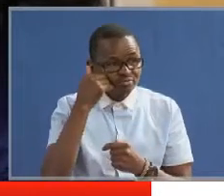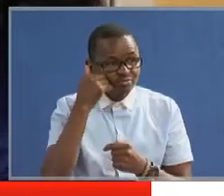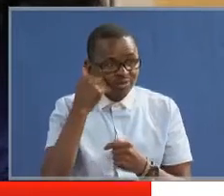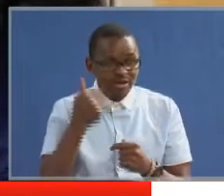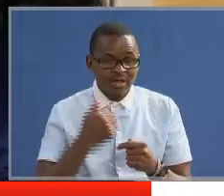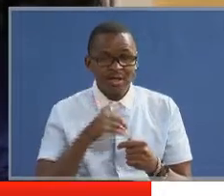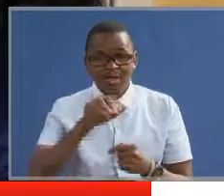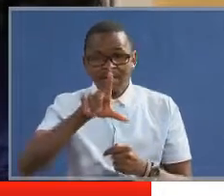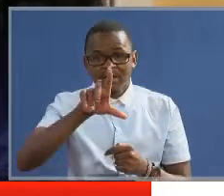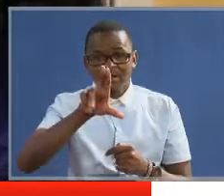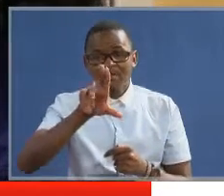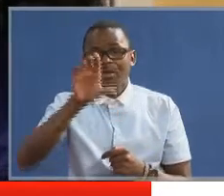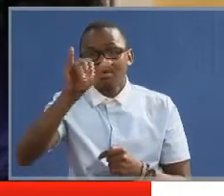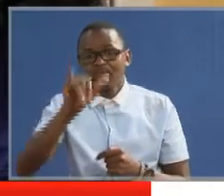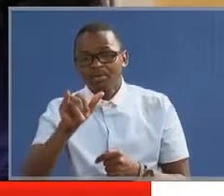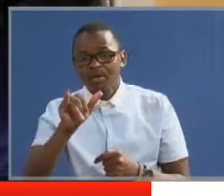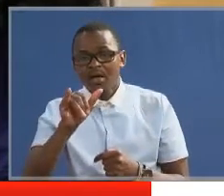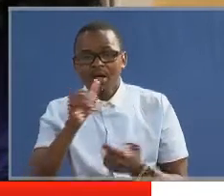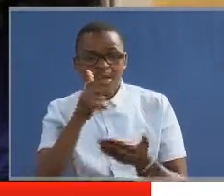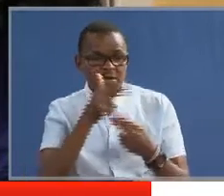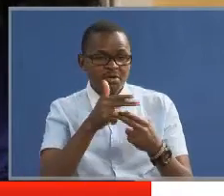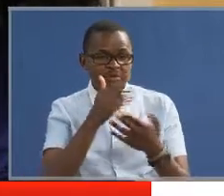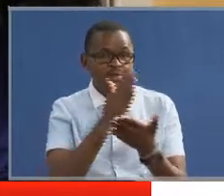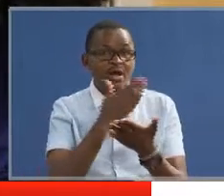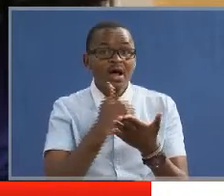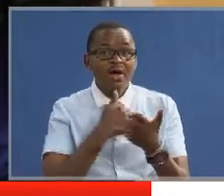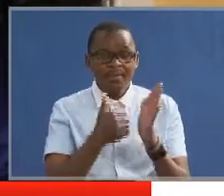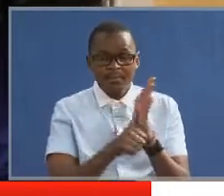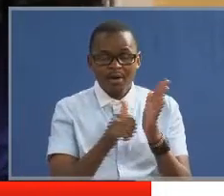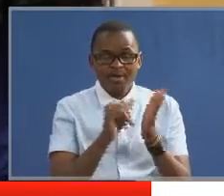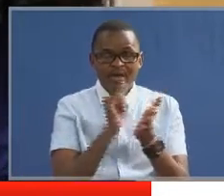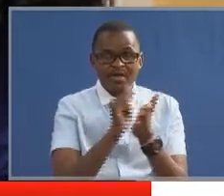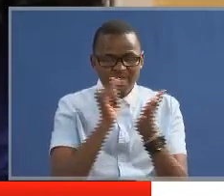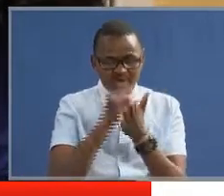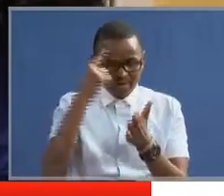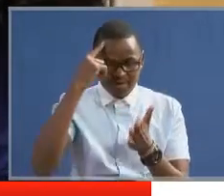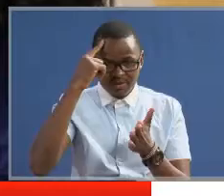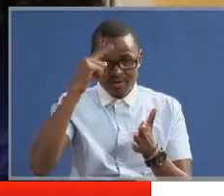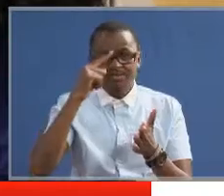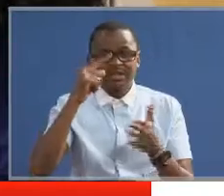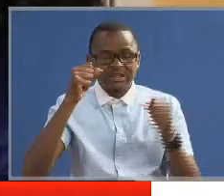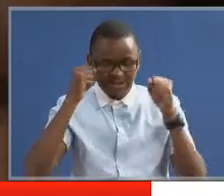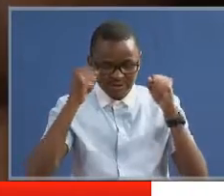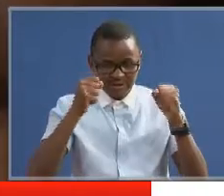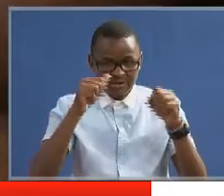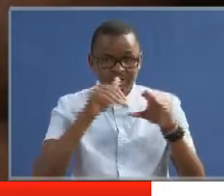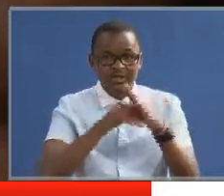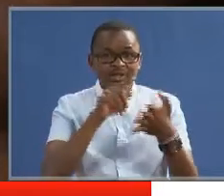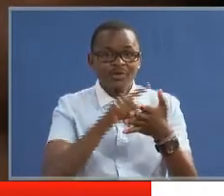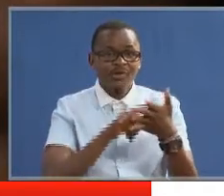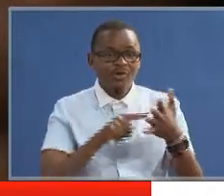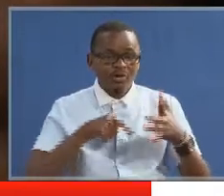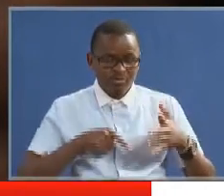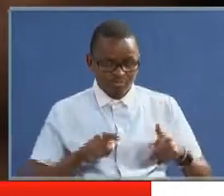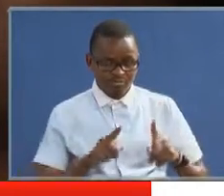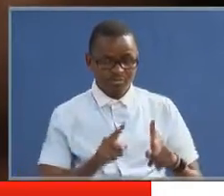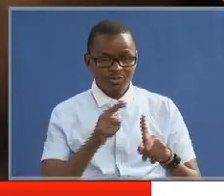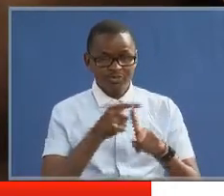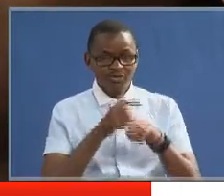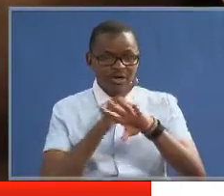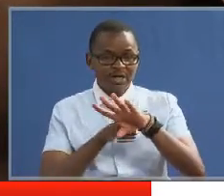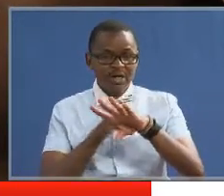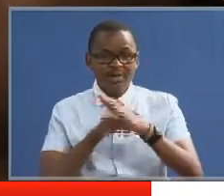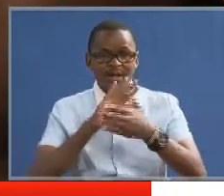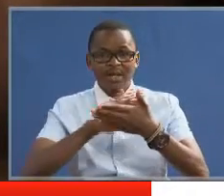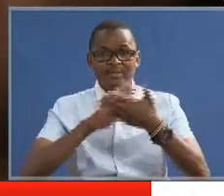call her Lucy, not her real name. She has had a problem which denied her self-confidence and lowered her self-esteem from the time